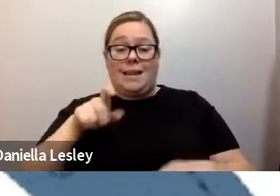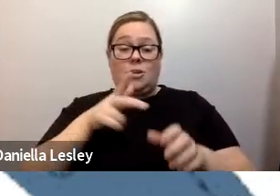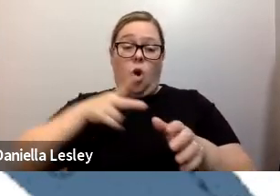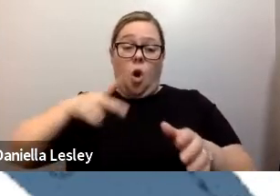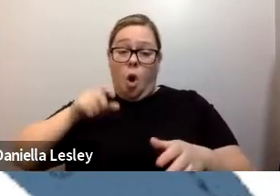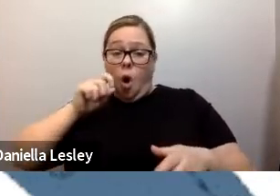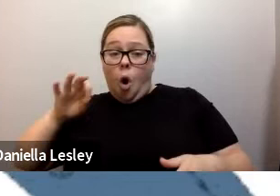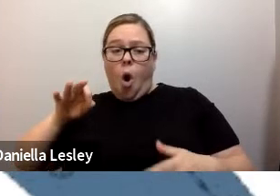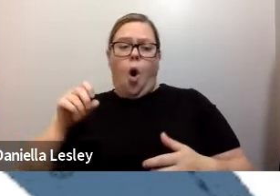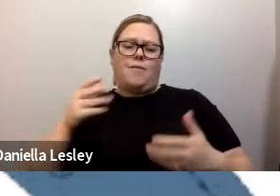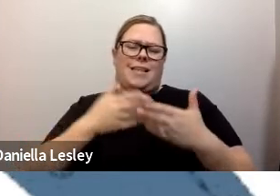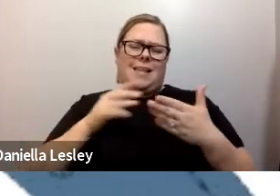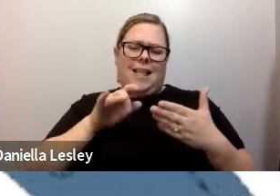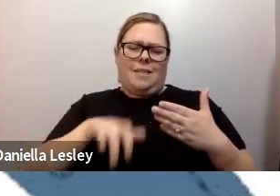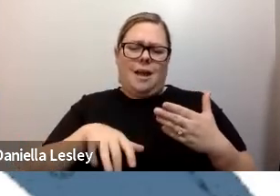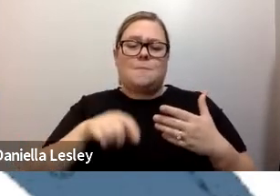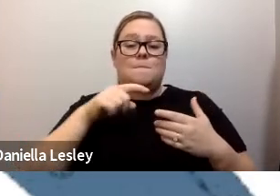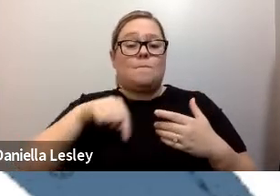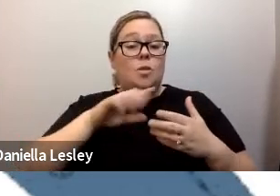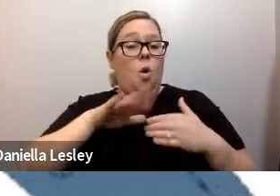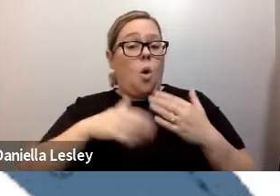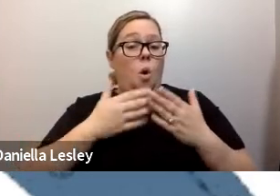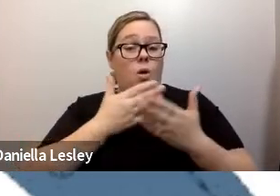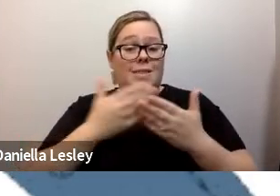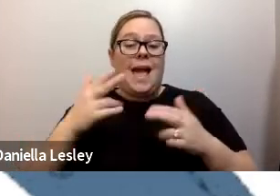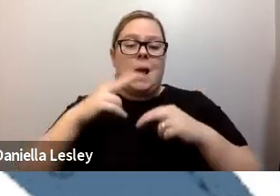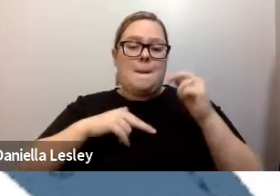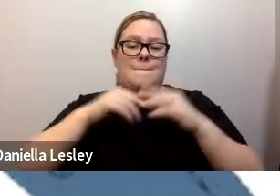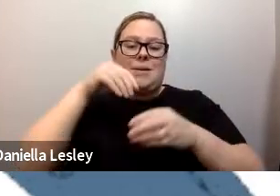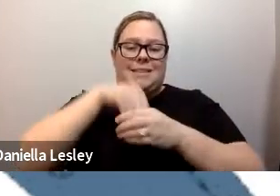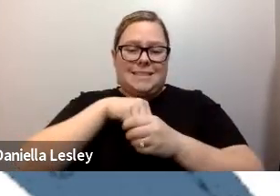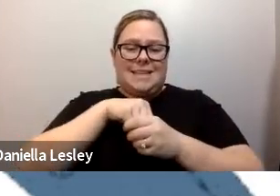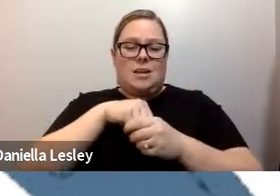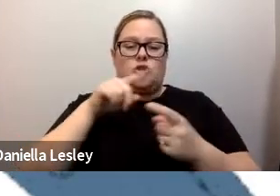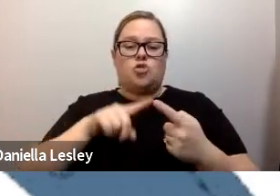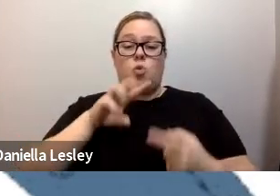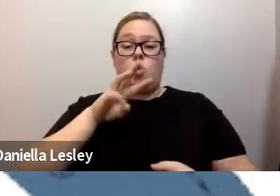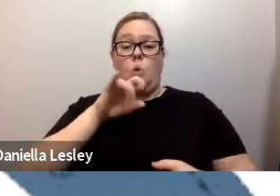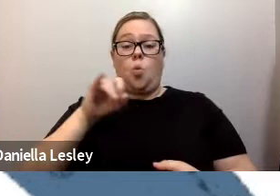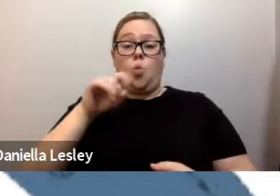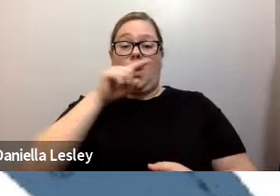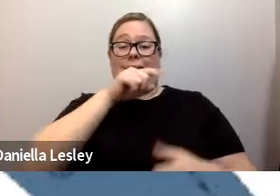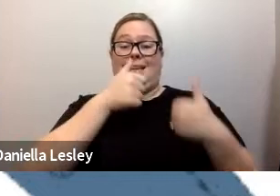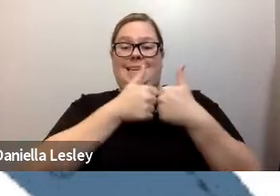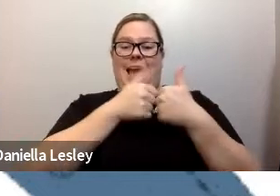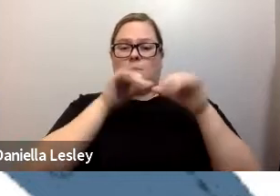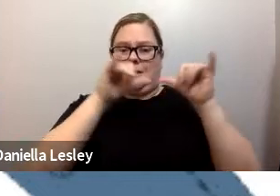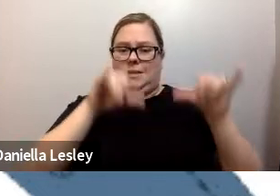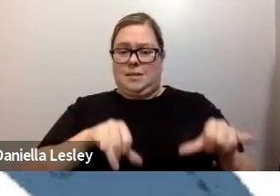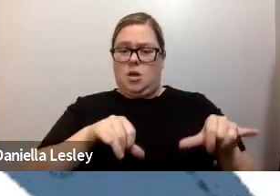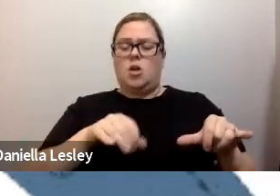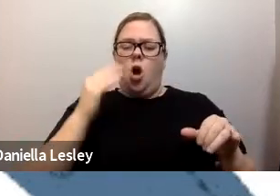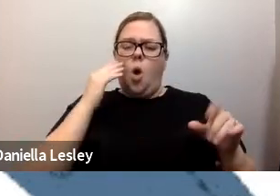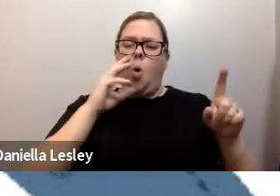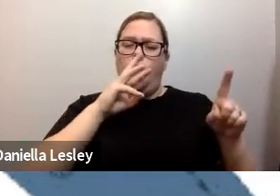board, things like that. These are all things that were built into the Wii's gaming system, right? So when you had the Wii gaming